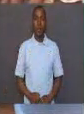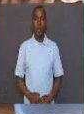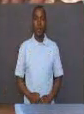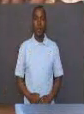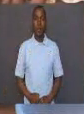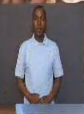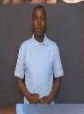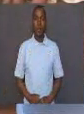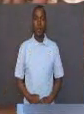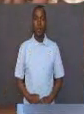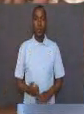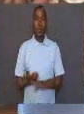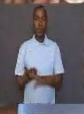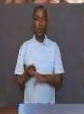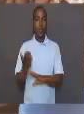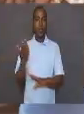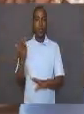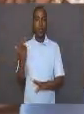Before the water was treated,